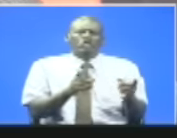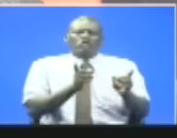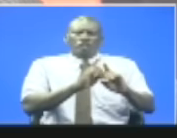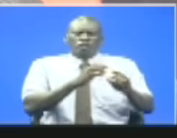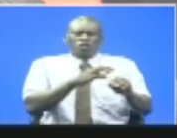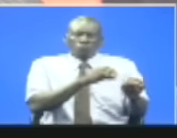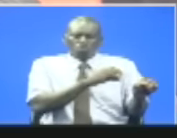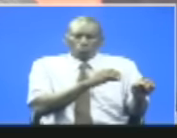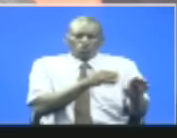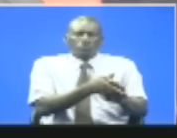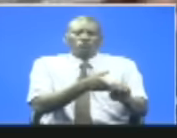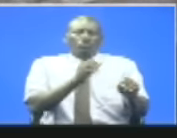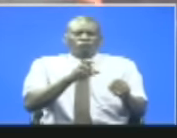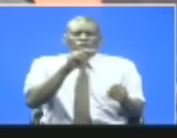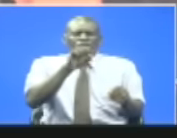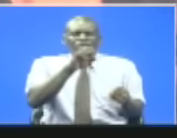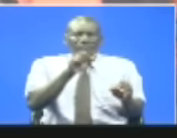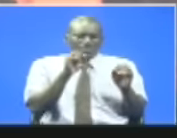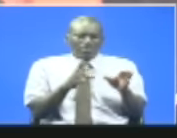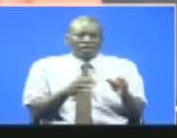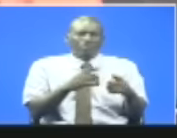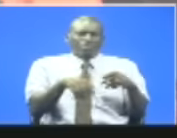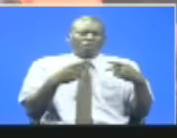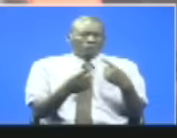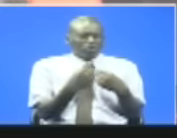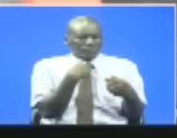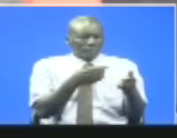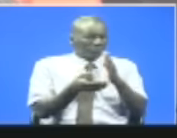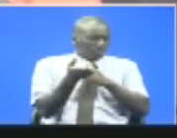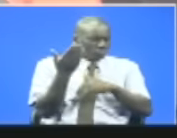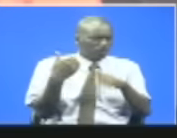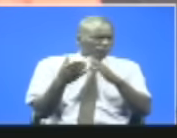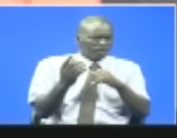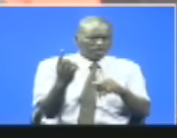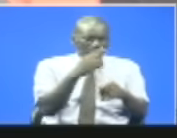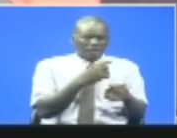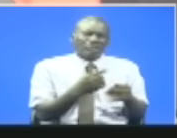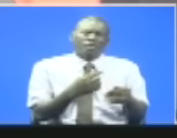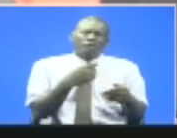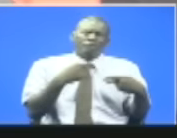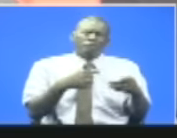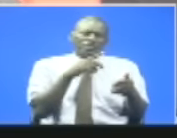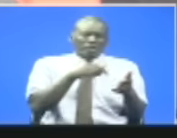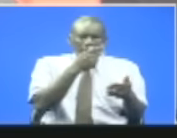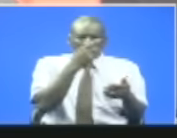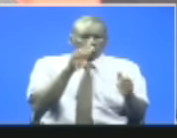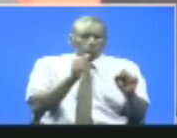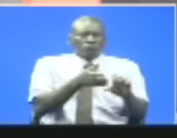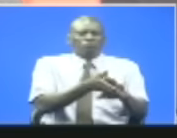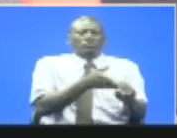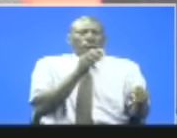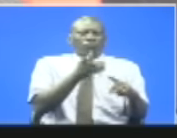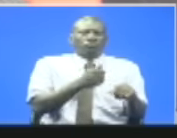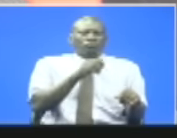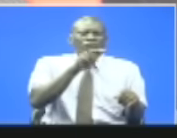he's not going anywhere. Though people were arguing the previous day that he's likely to get out of